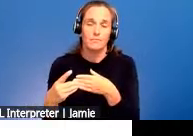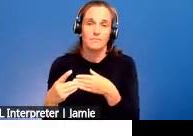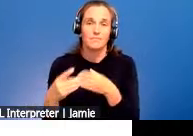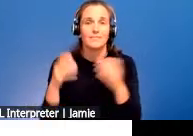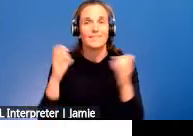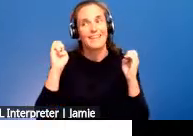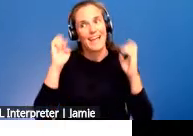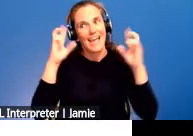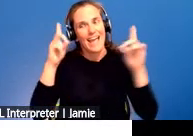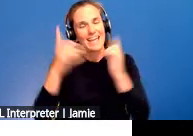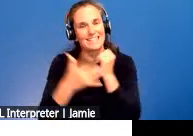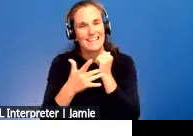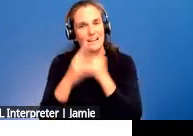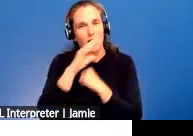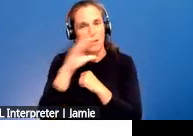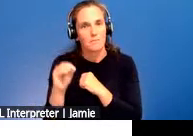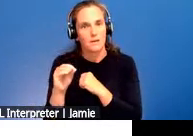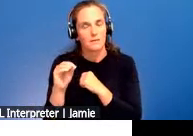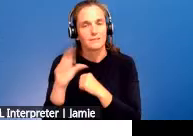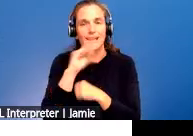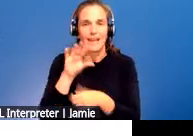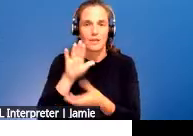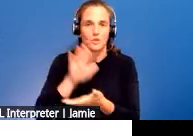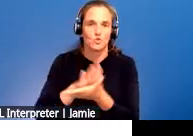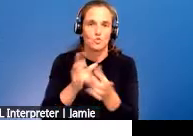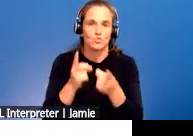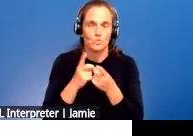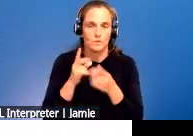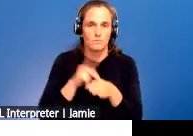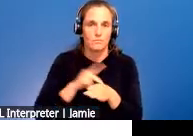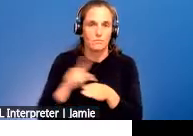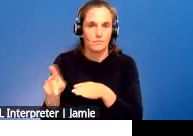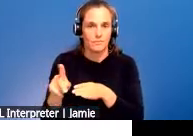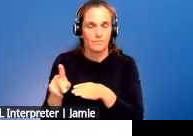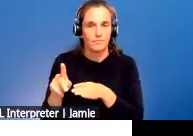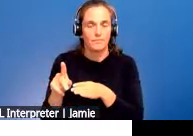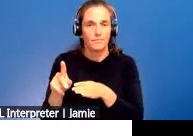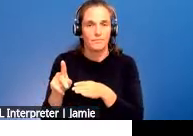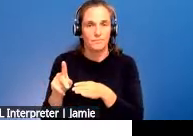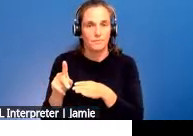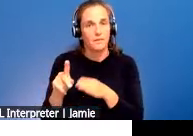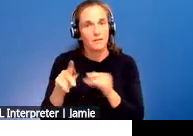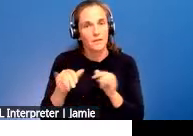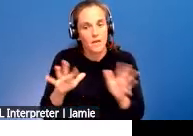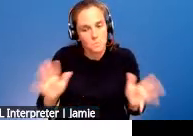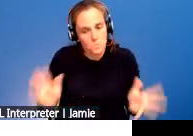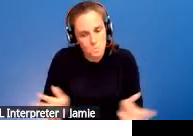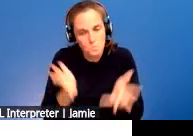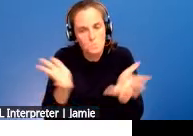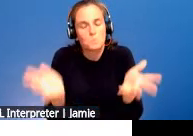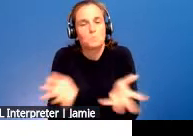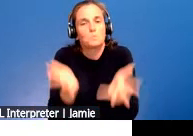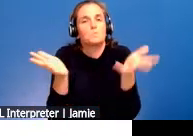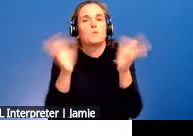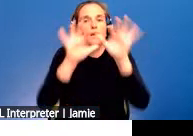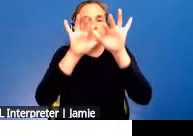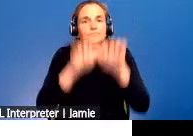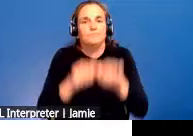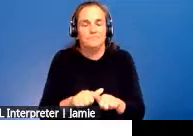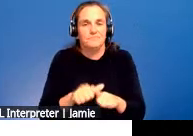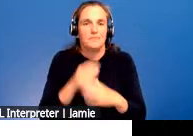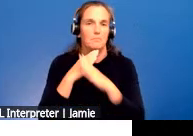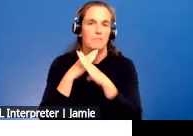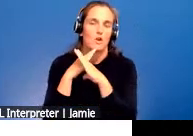companies and school district professionals will be able to help move some of those barriers away, so